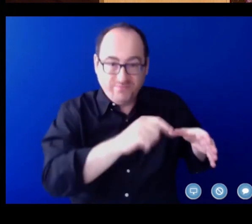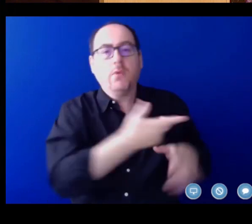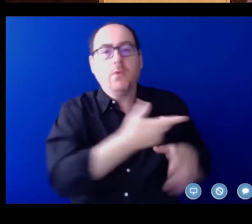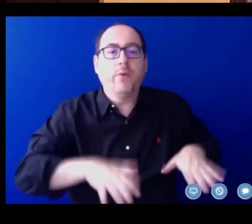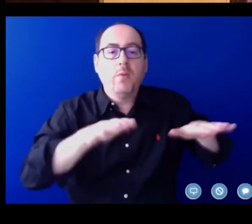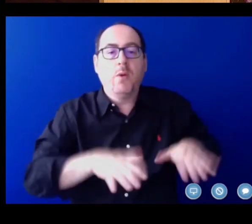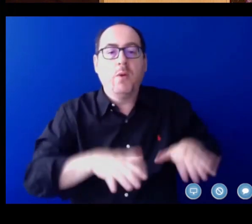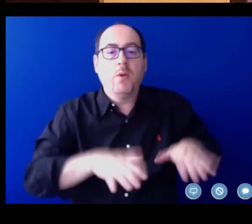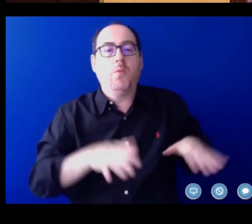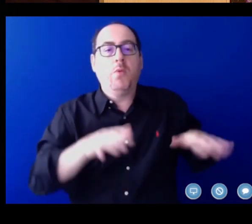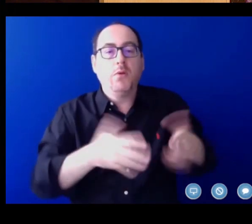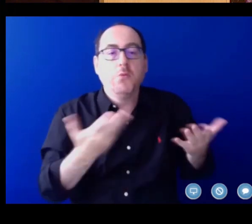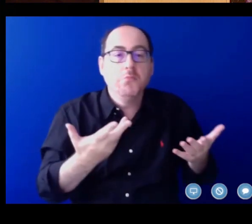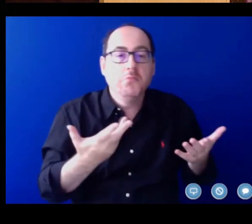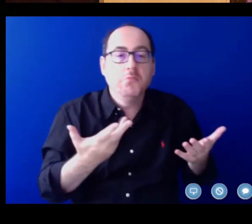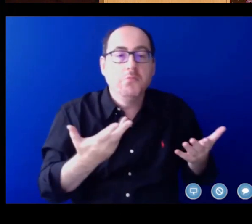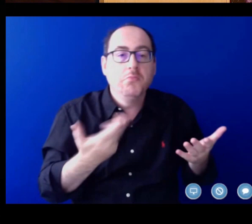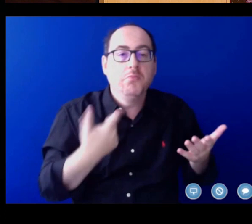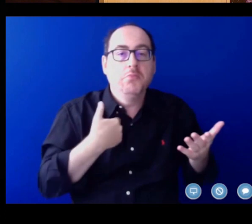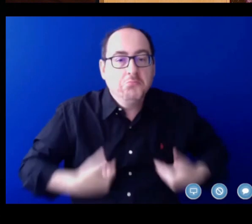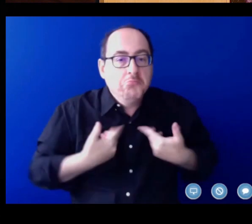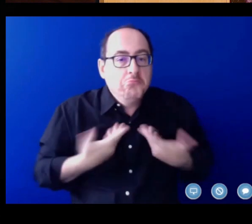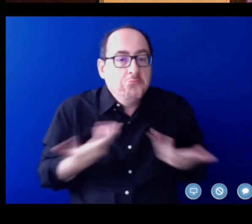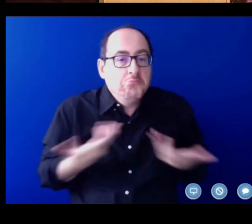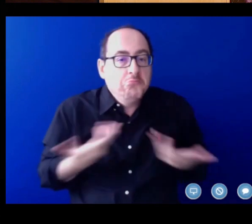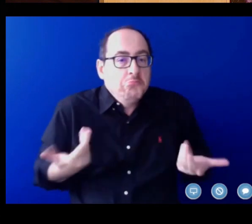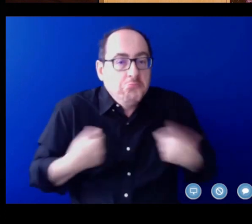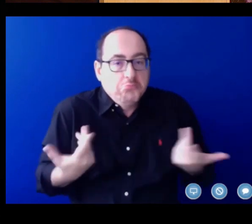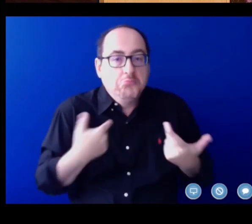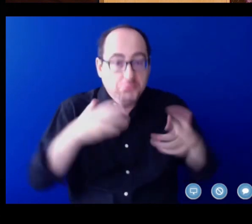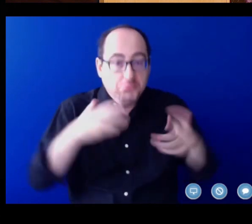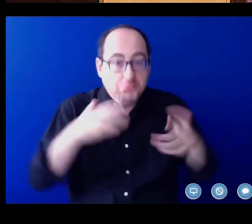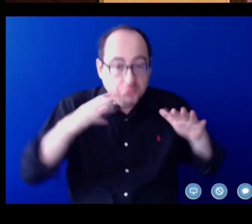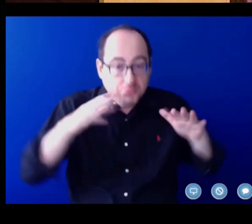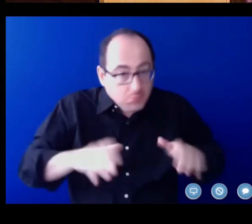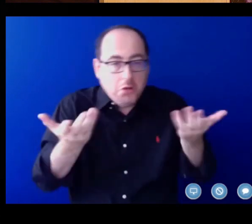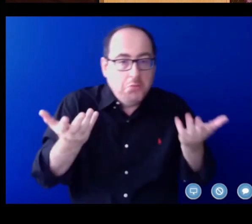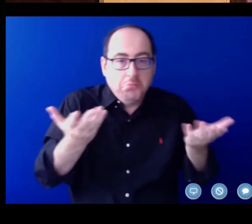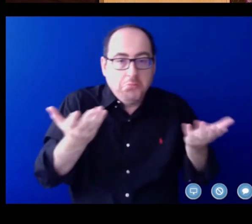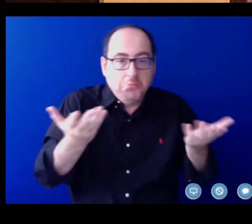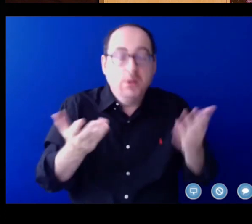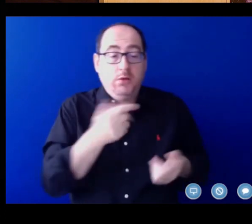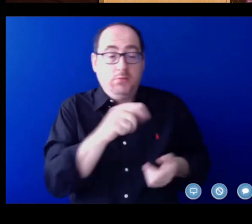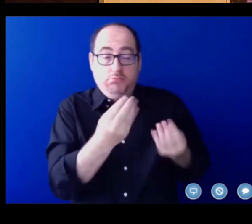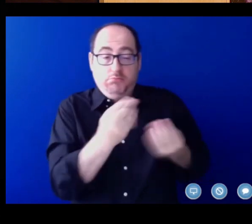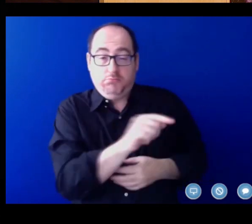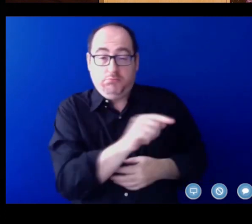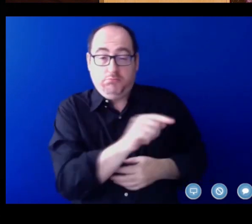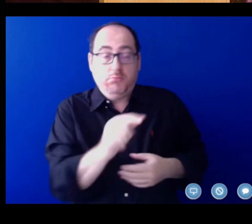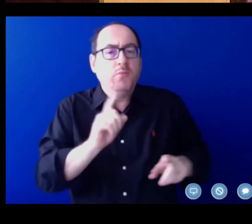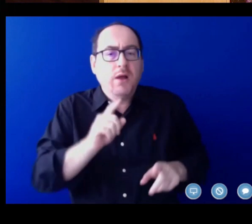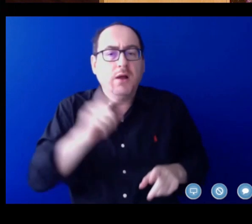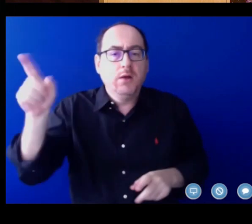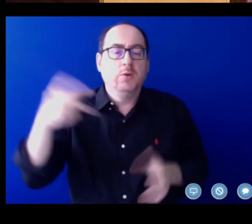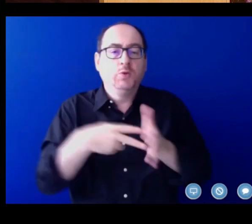57% of the world's refugees in 2017 came from just three countries, Syria, Afghanistan and South Sudan, all of which have